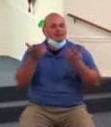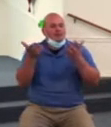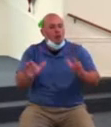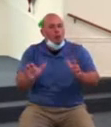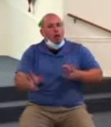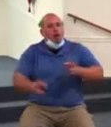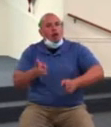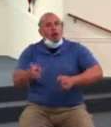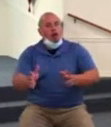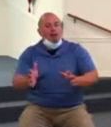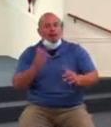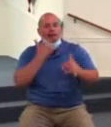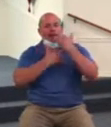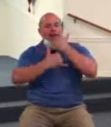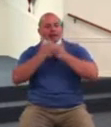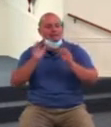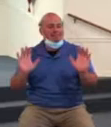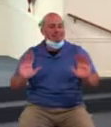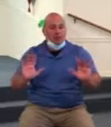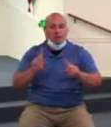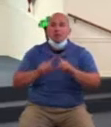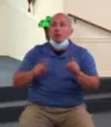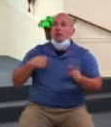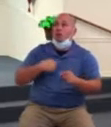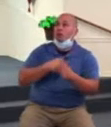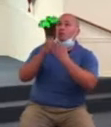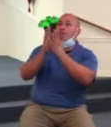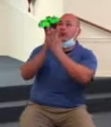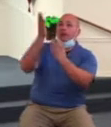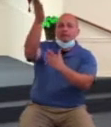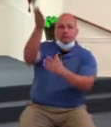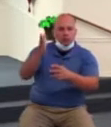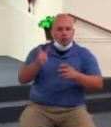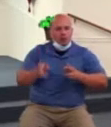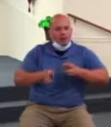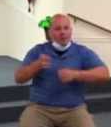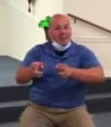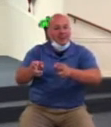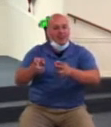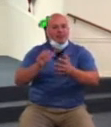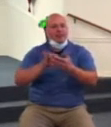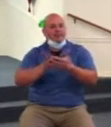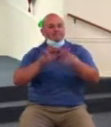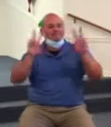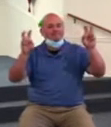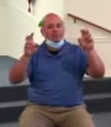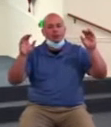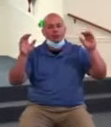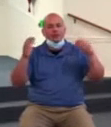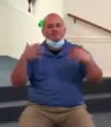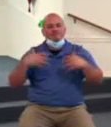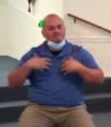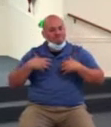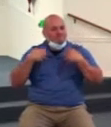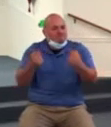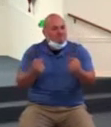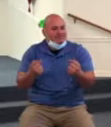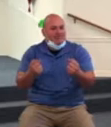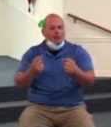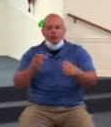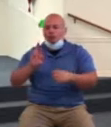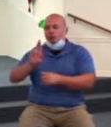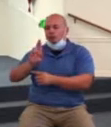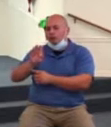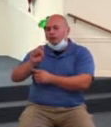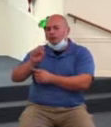it, but we pray that God would speed that restoration of just normal church life. One other thing, we